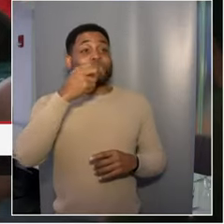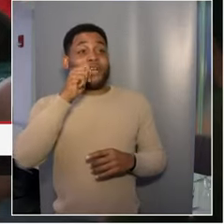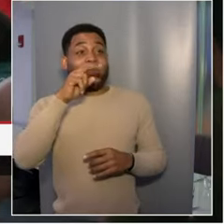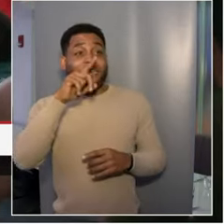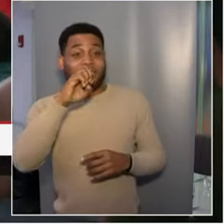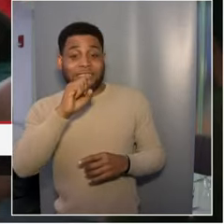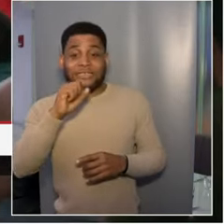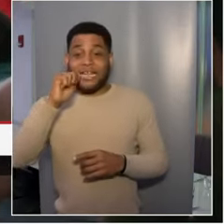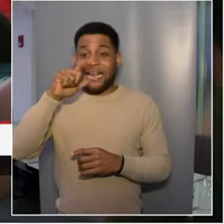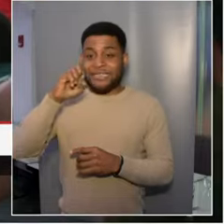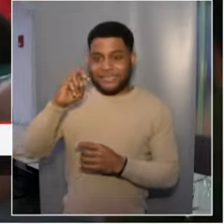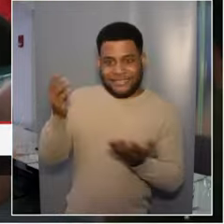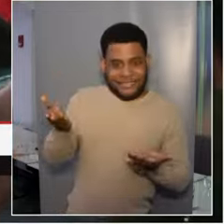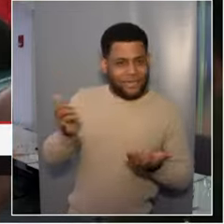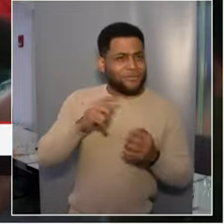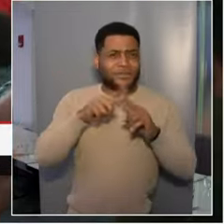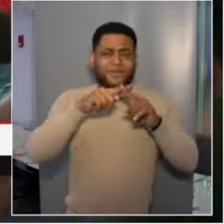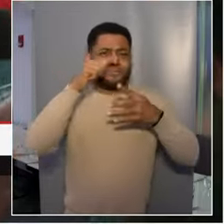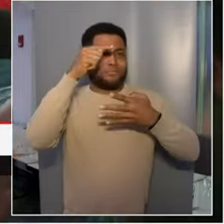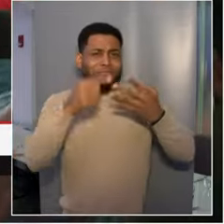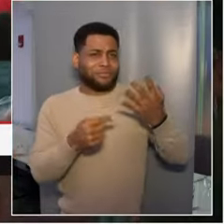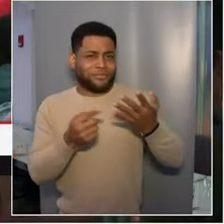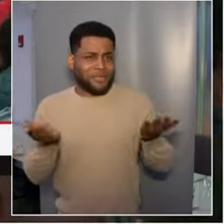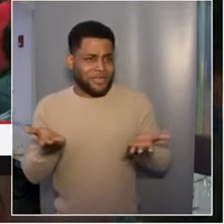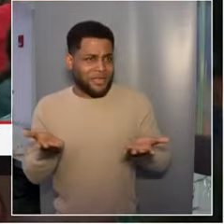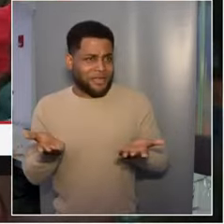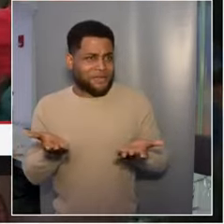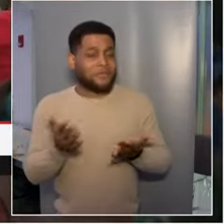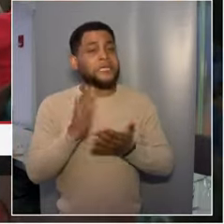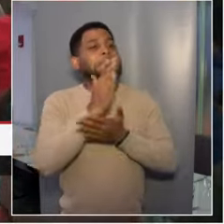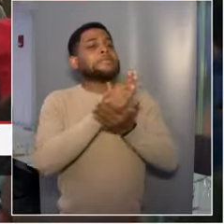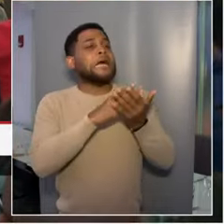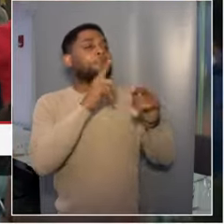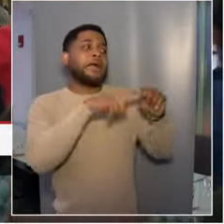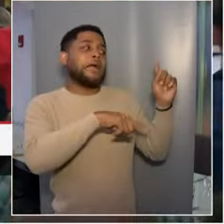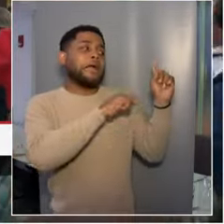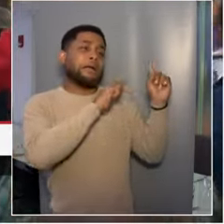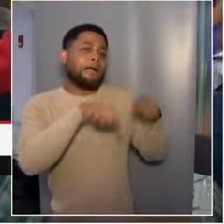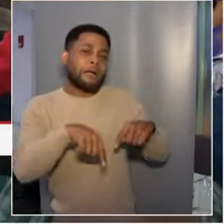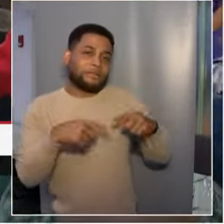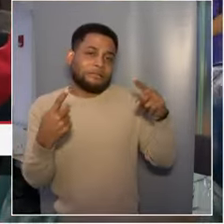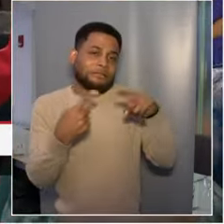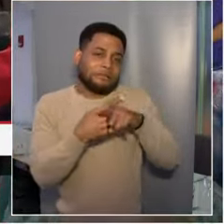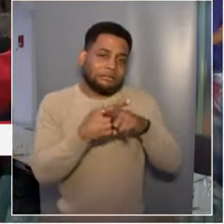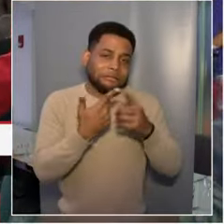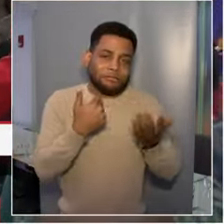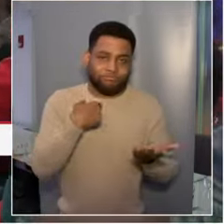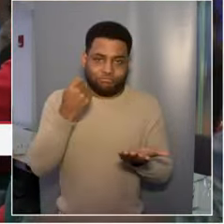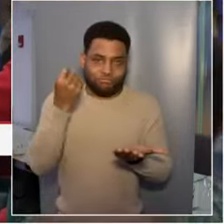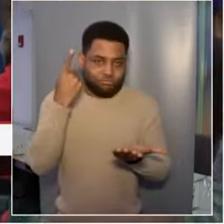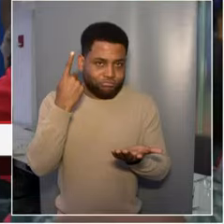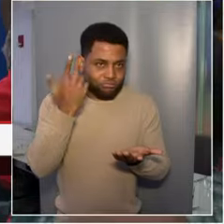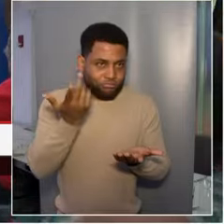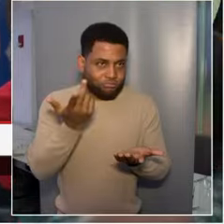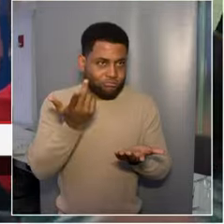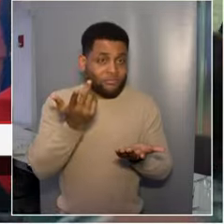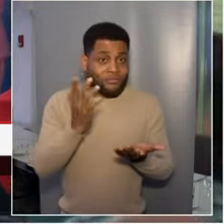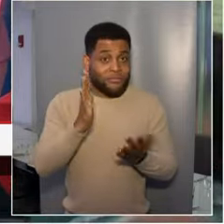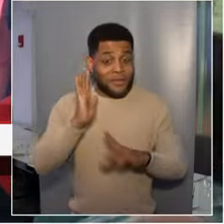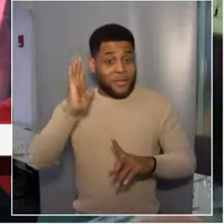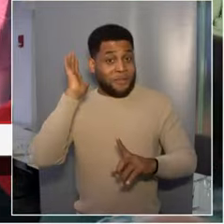So this is to show that, and actually this was true back in December, when you sent the bill down. Every council